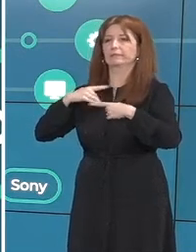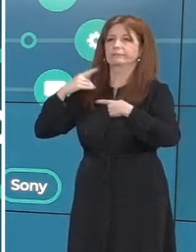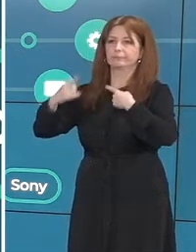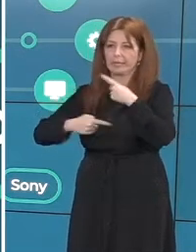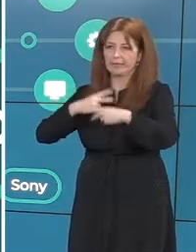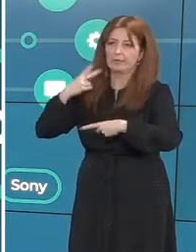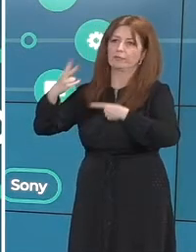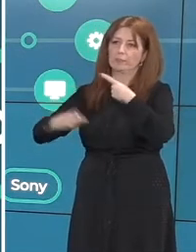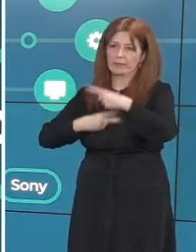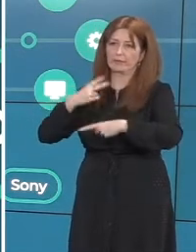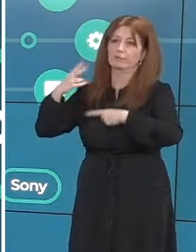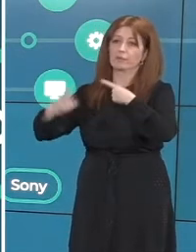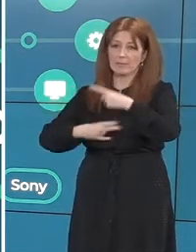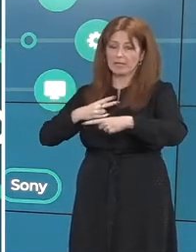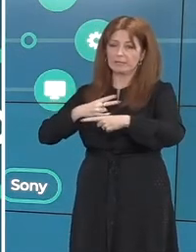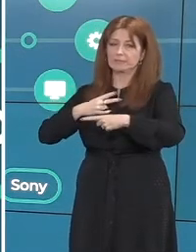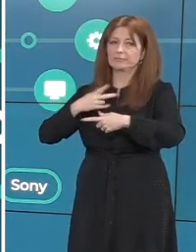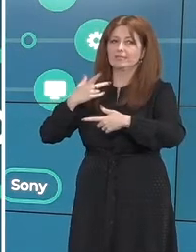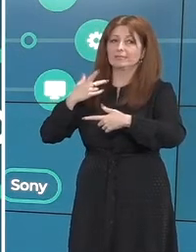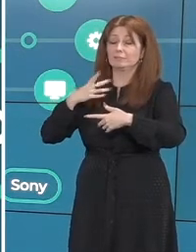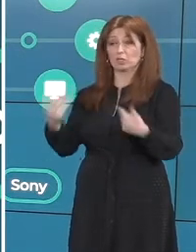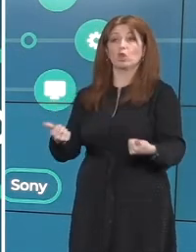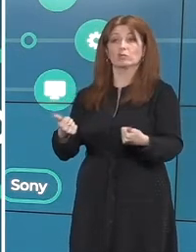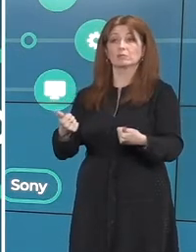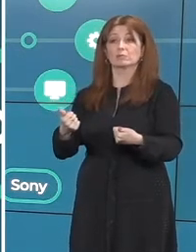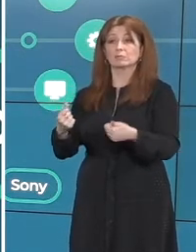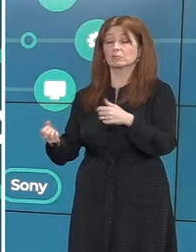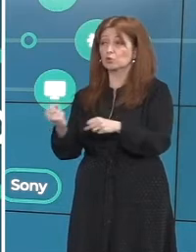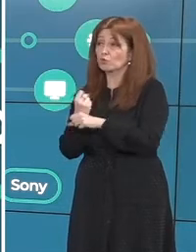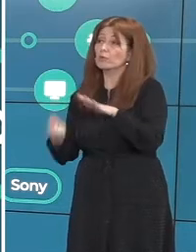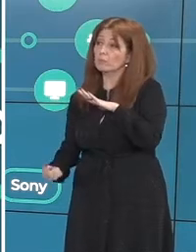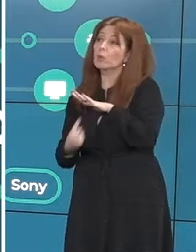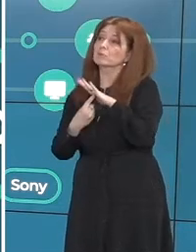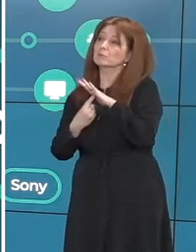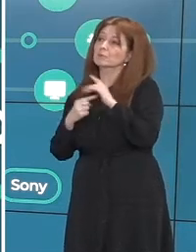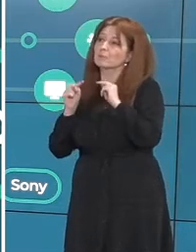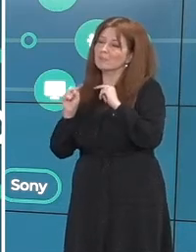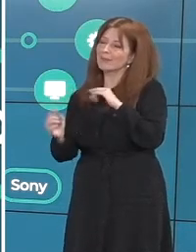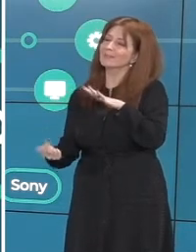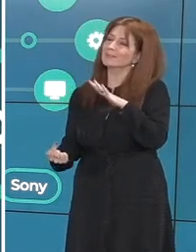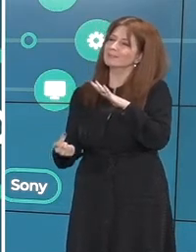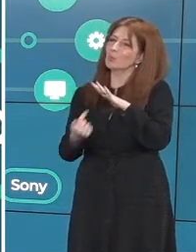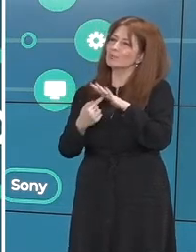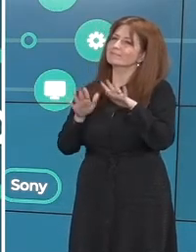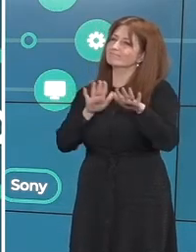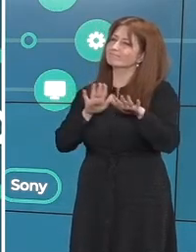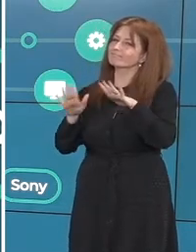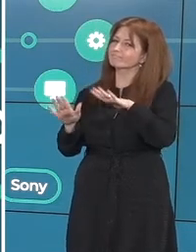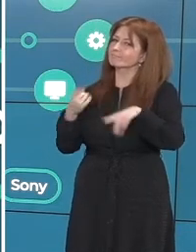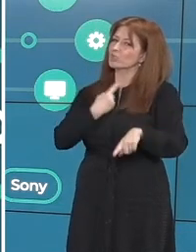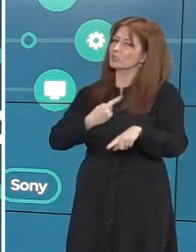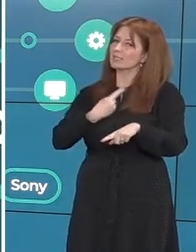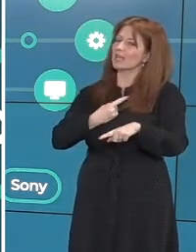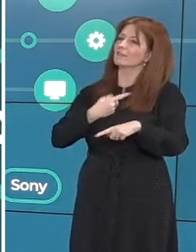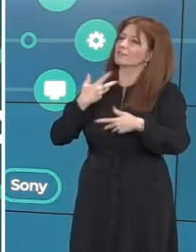but it's a really good wheel, and we're doing something that's really important. So it's hard. It's important to pace yourself in a way so you don't burn